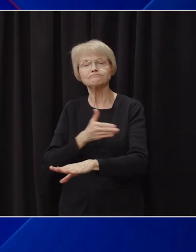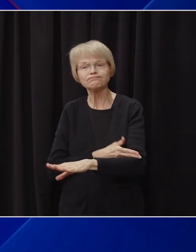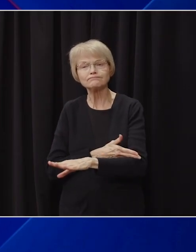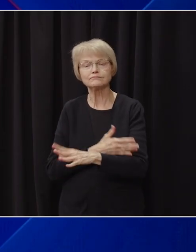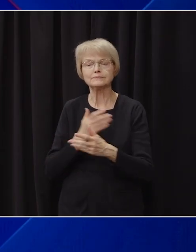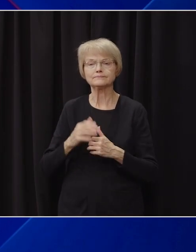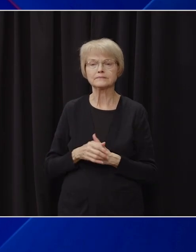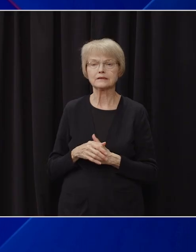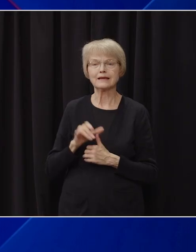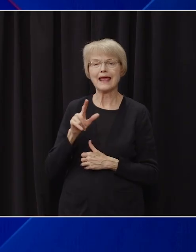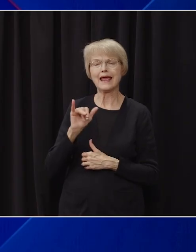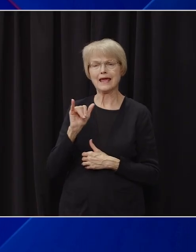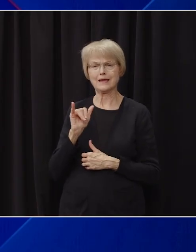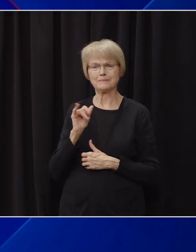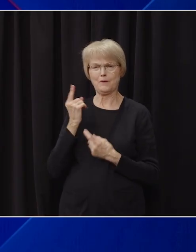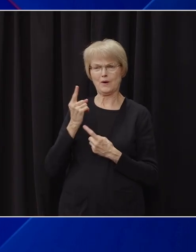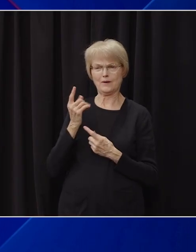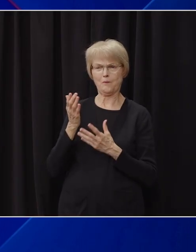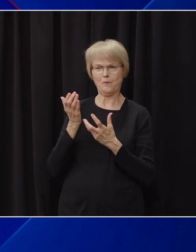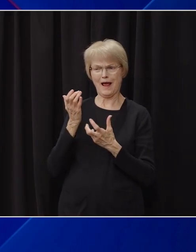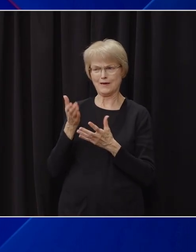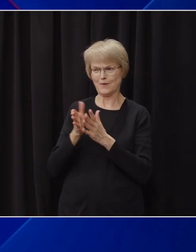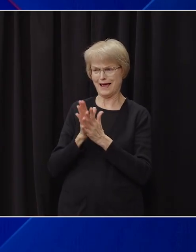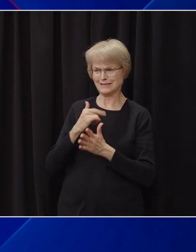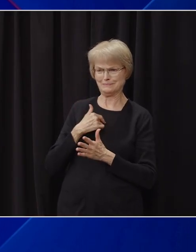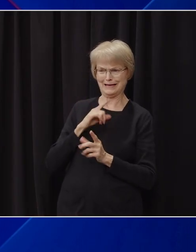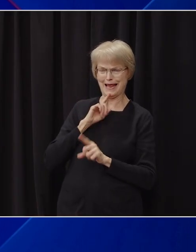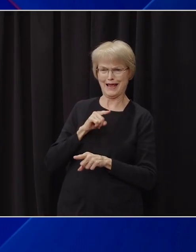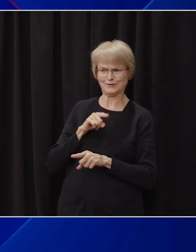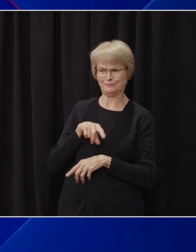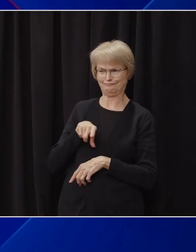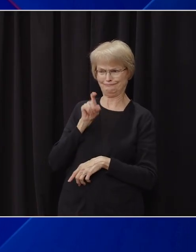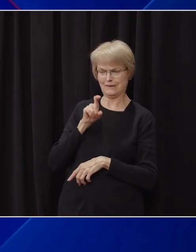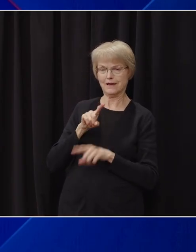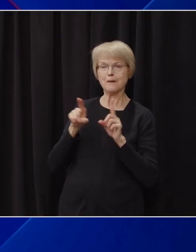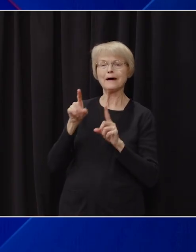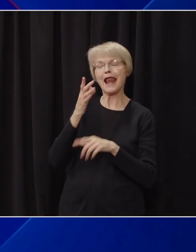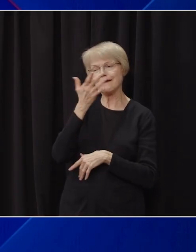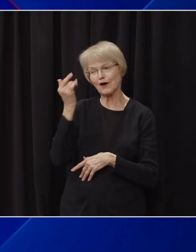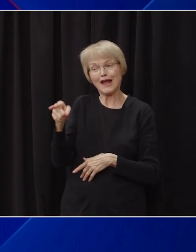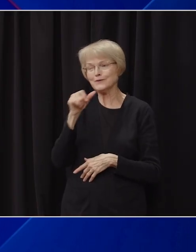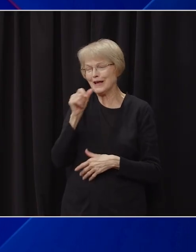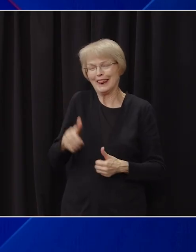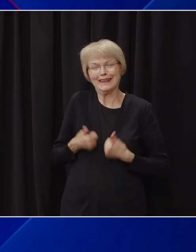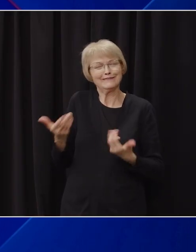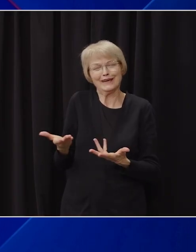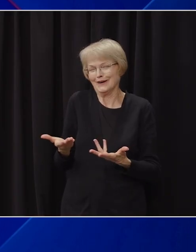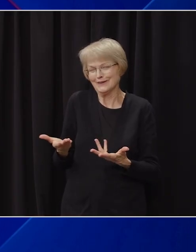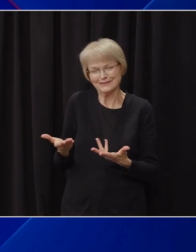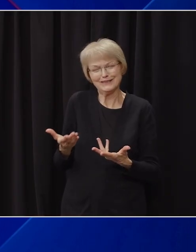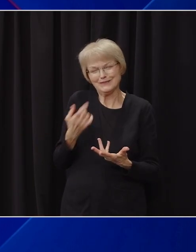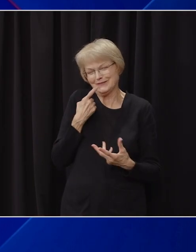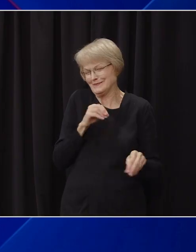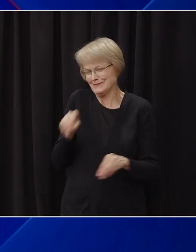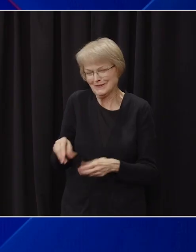I was wondering why you were asking me to answer it, but I forgot you didn't live here then.